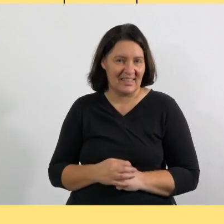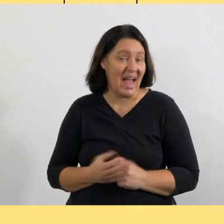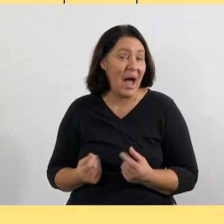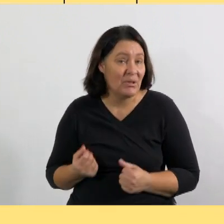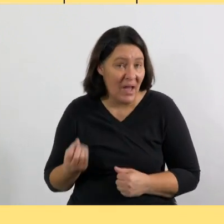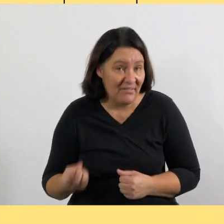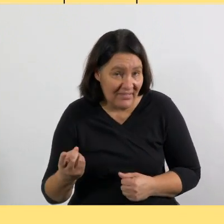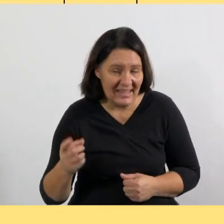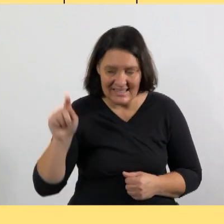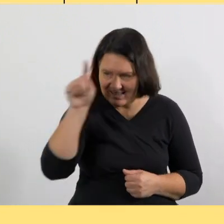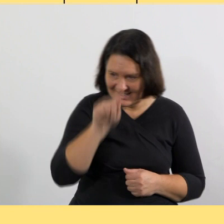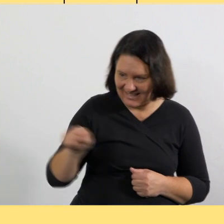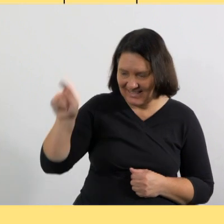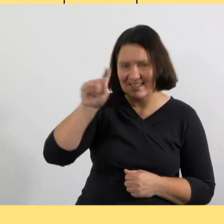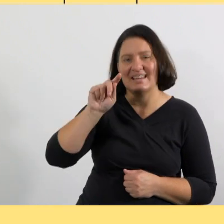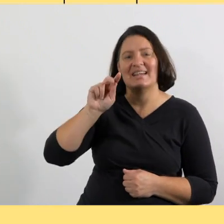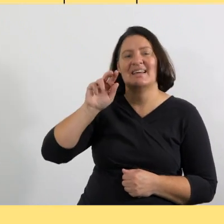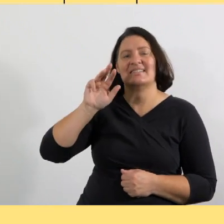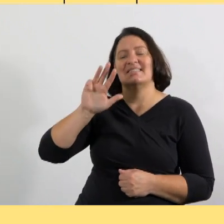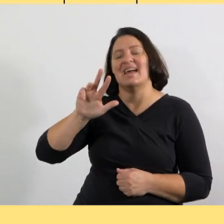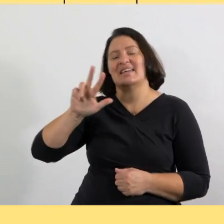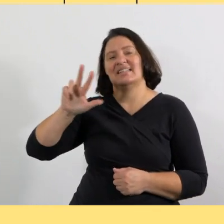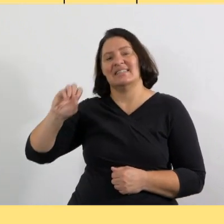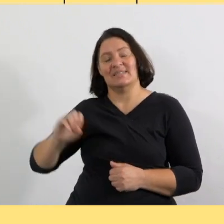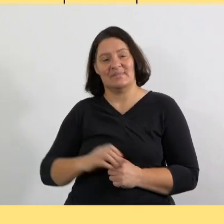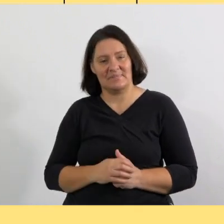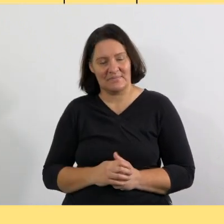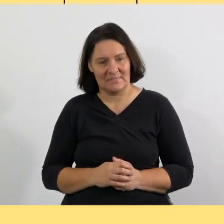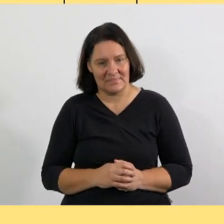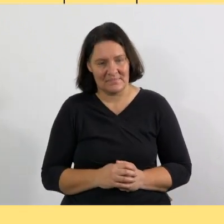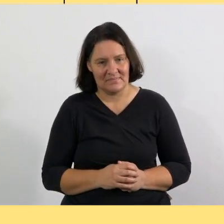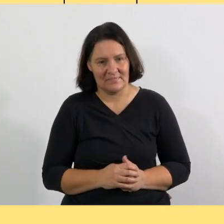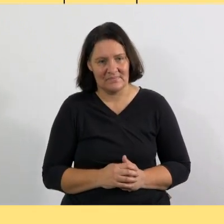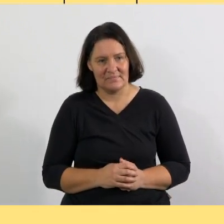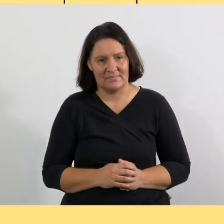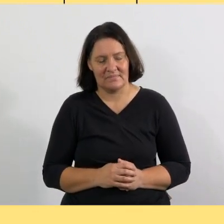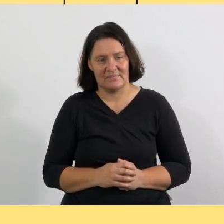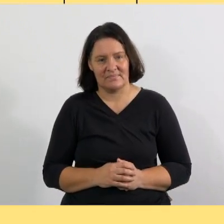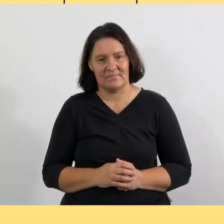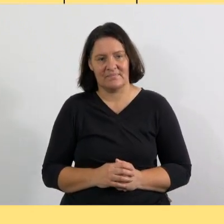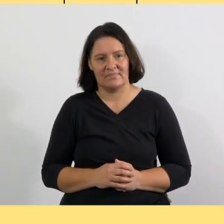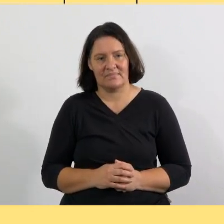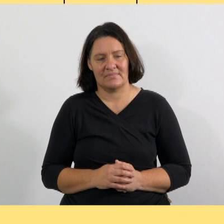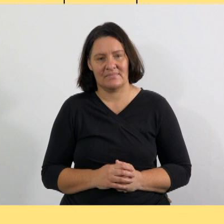Do we have discount? Yes, here it is. I will come here and I'll record my discount